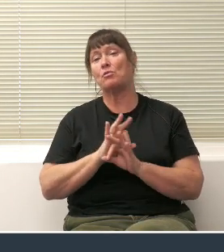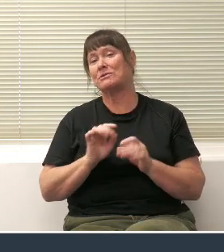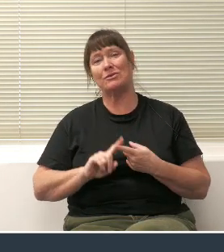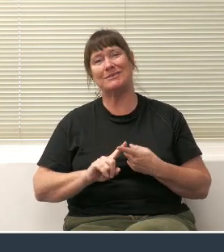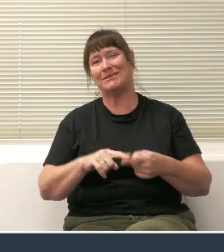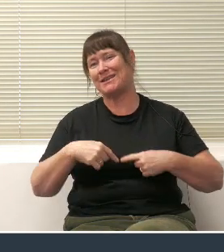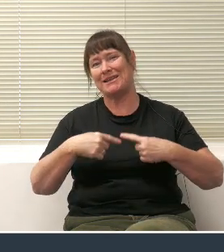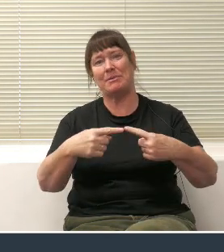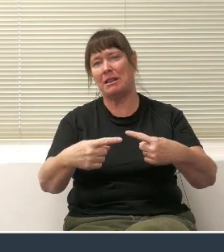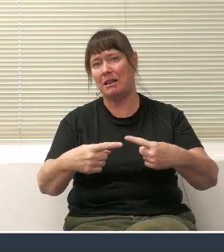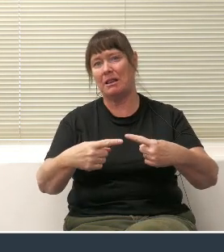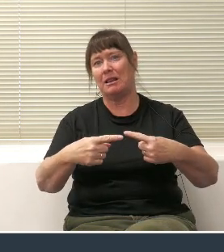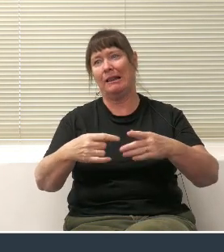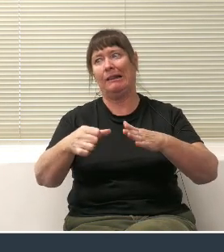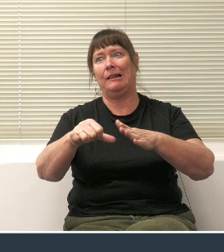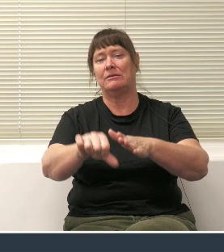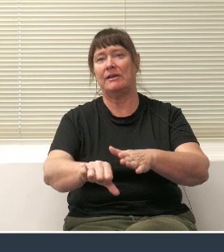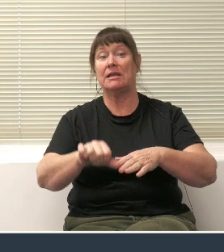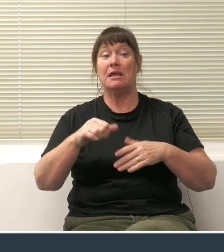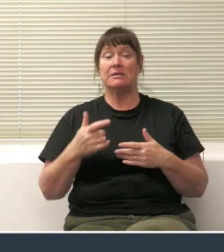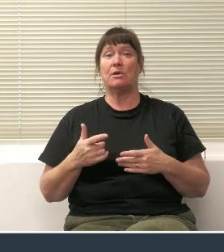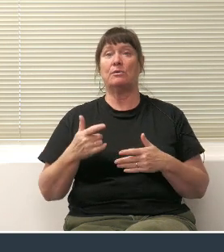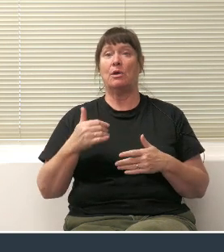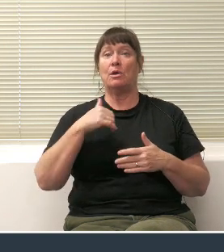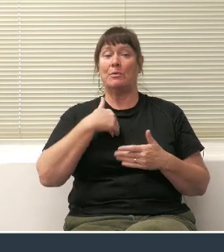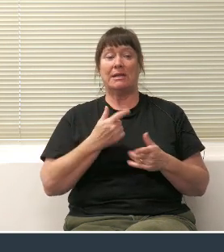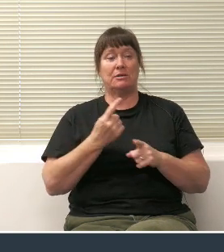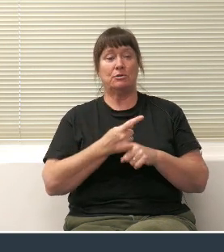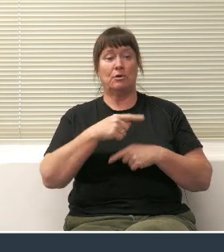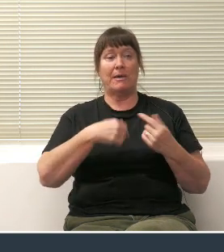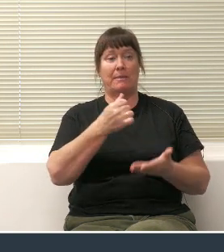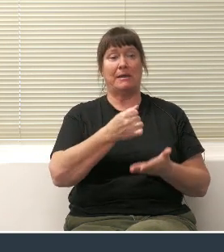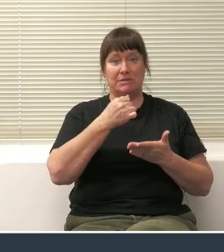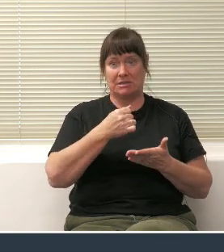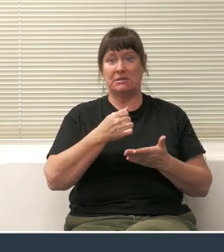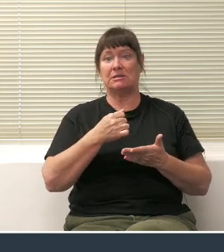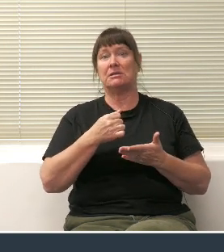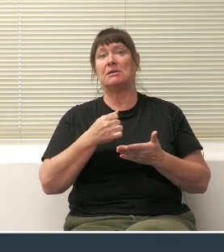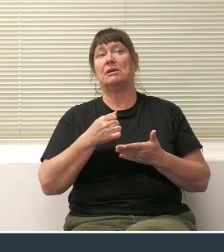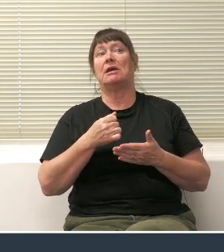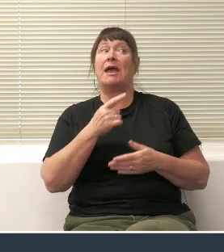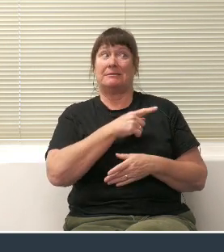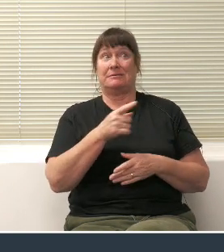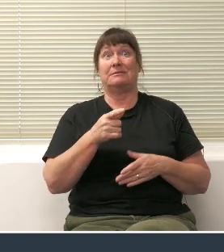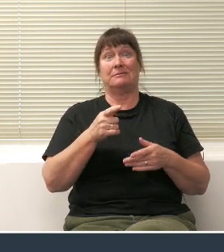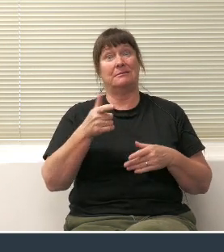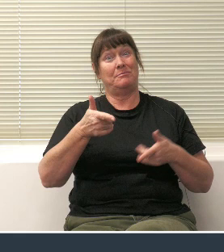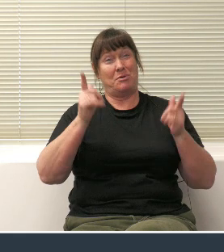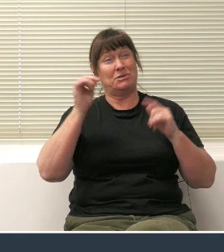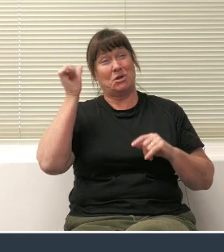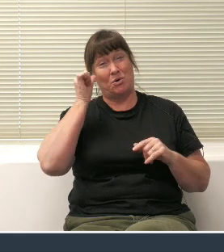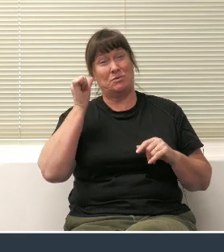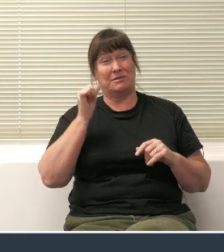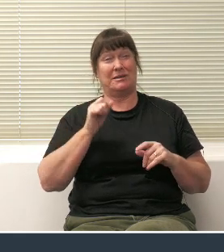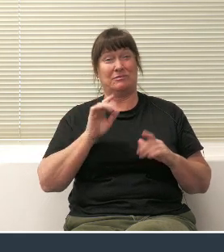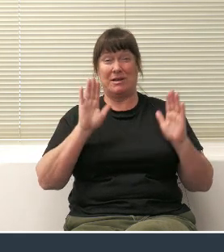about our budget and our projects for the next 3 years. And as our chief executive said, this is one of our biggest priorities, and so we don't want to sit